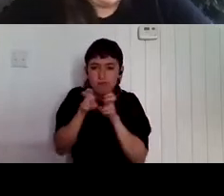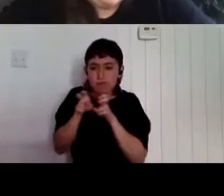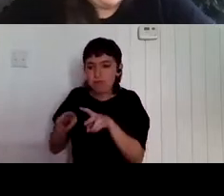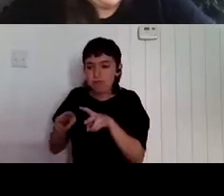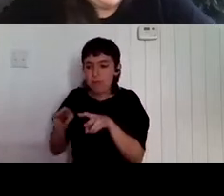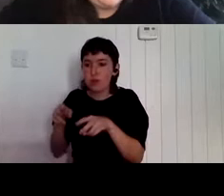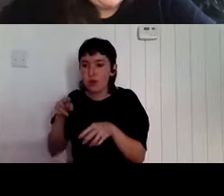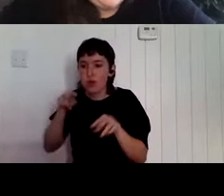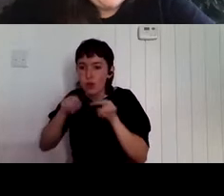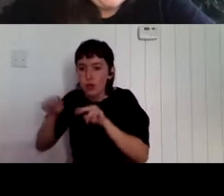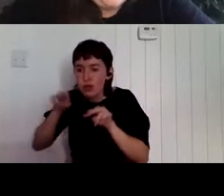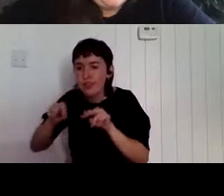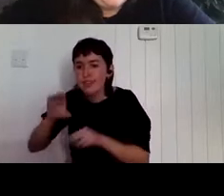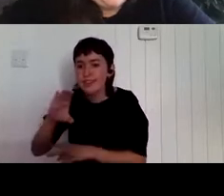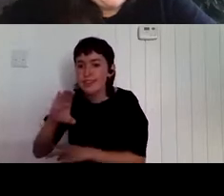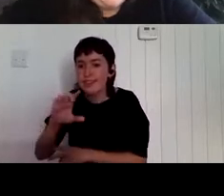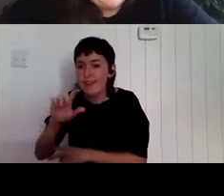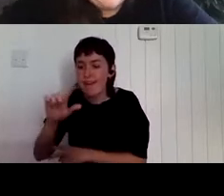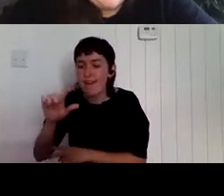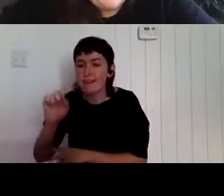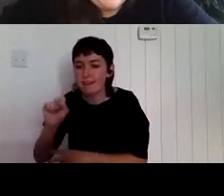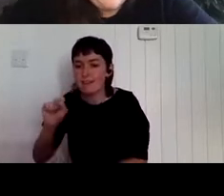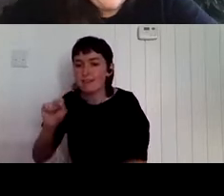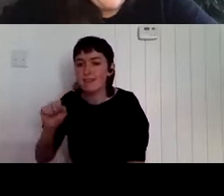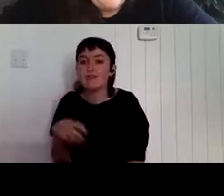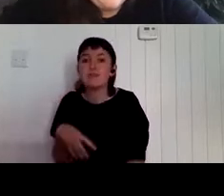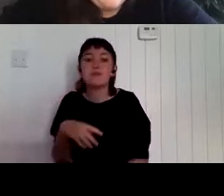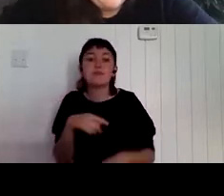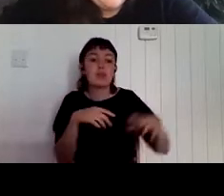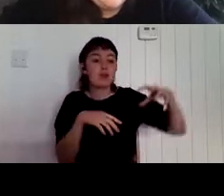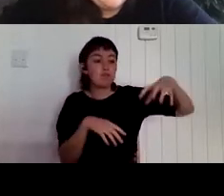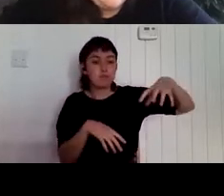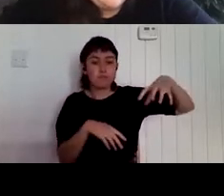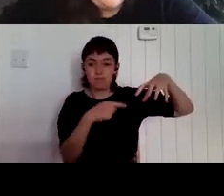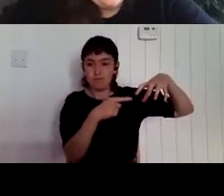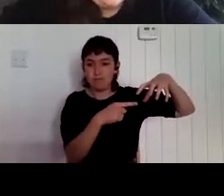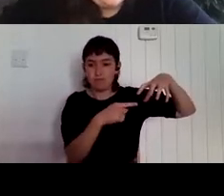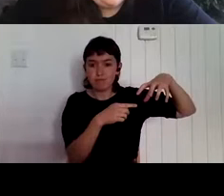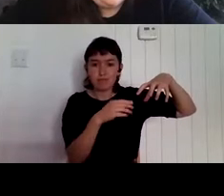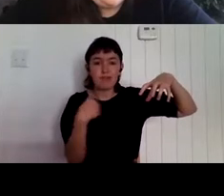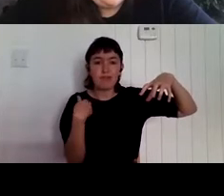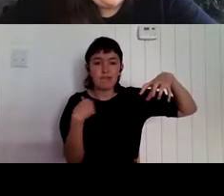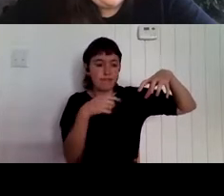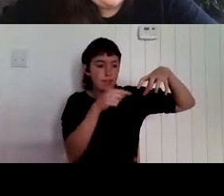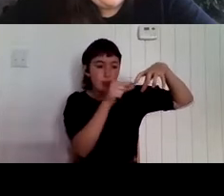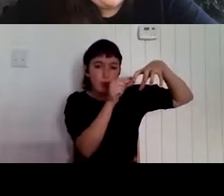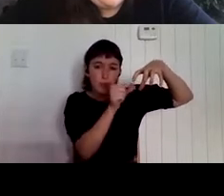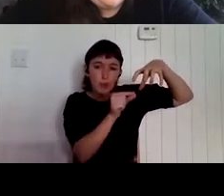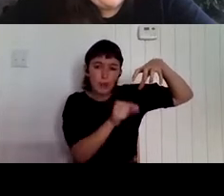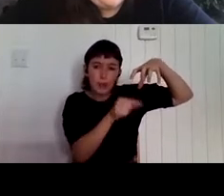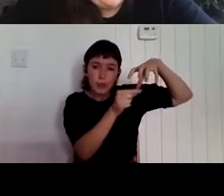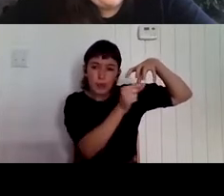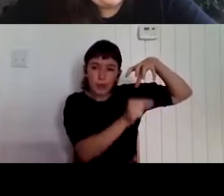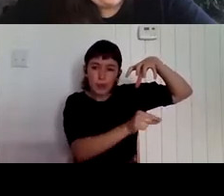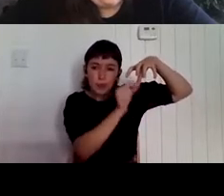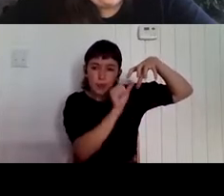of the sub umbrella of our, of our jellyfish. And what we can see is these long cells here. So these are what I've